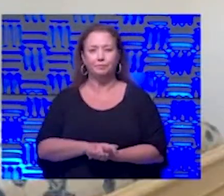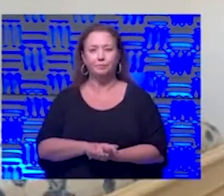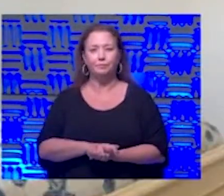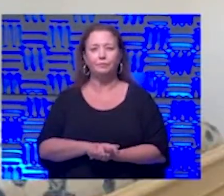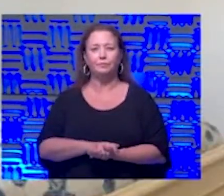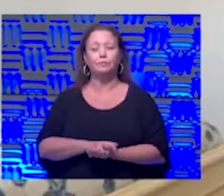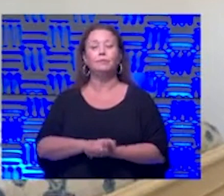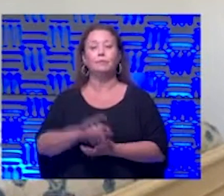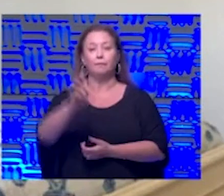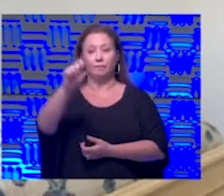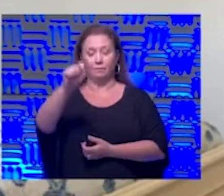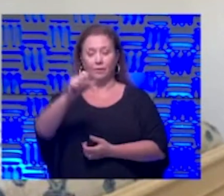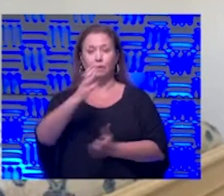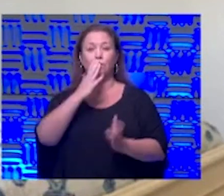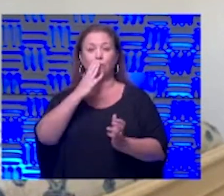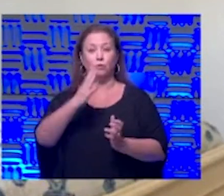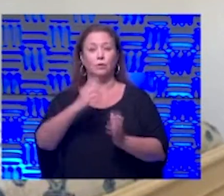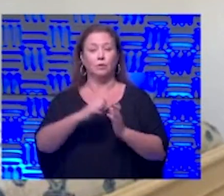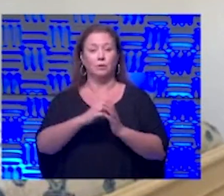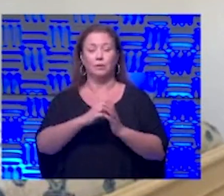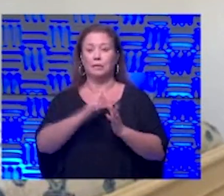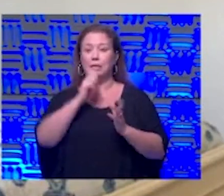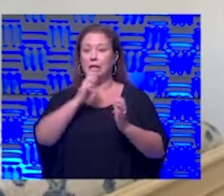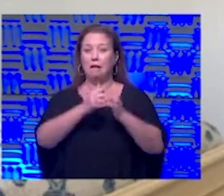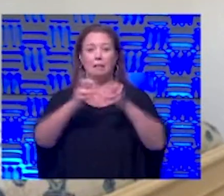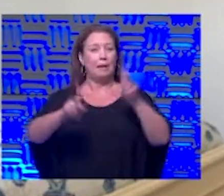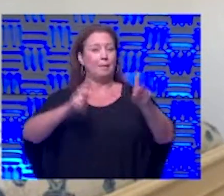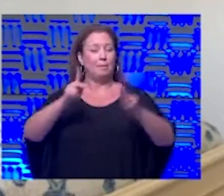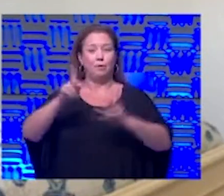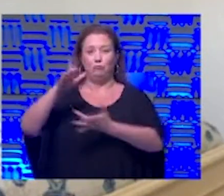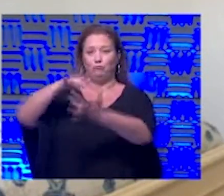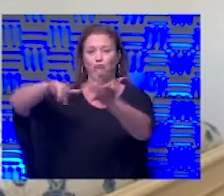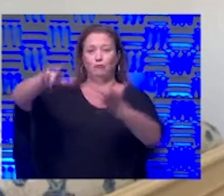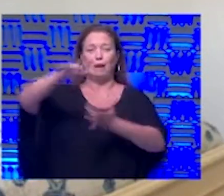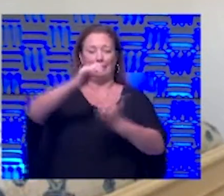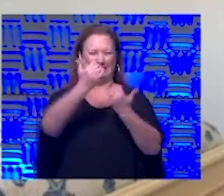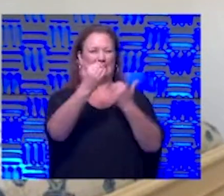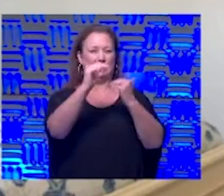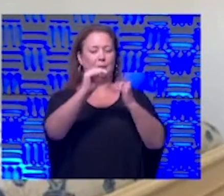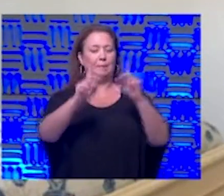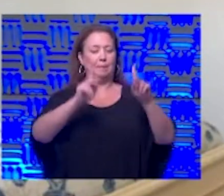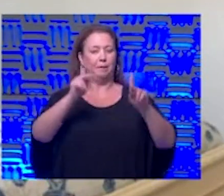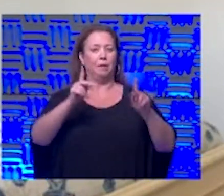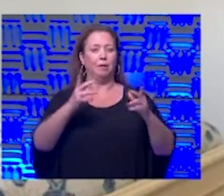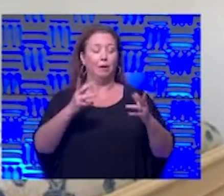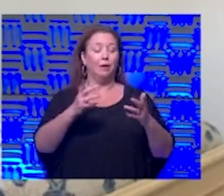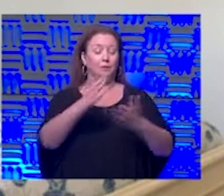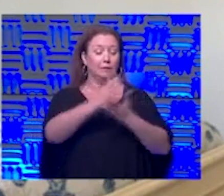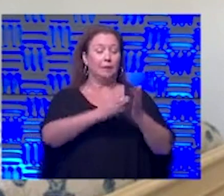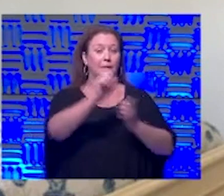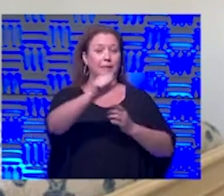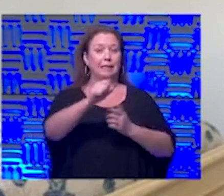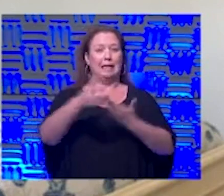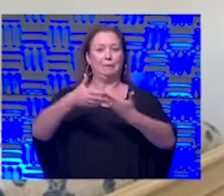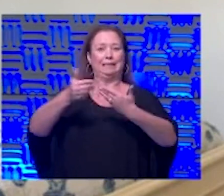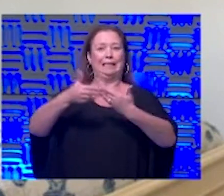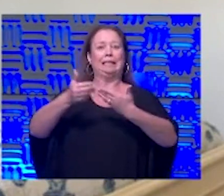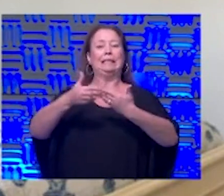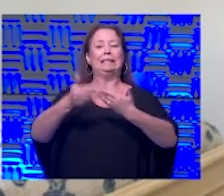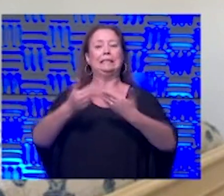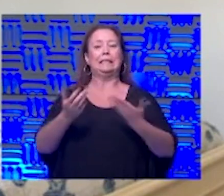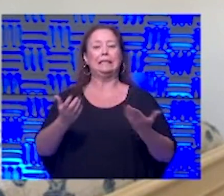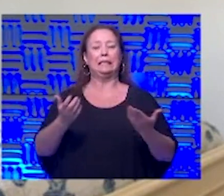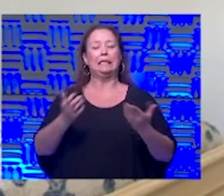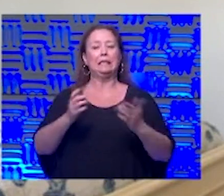it was really good. Again, there aren't a lot of people traveling. There are people who are continuing to travel, though. It was very easy to